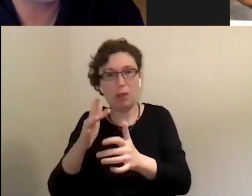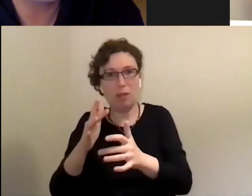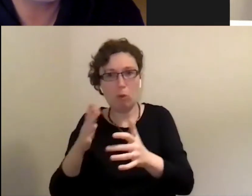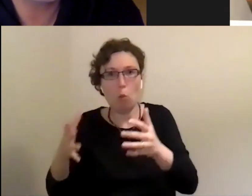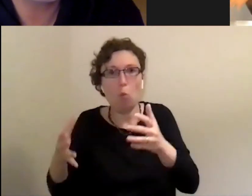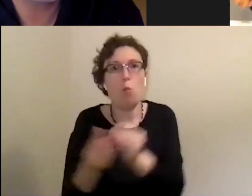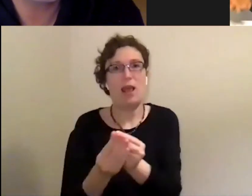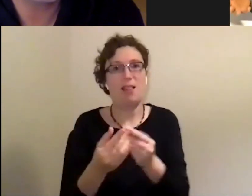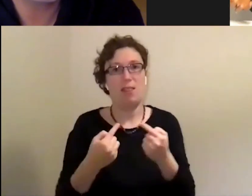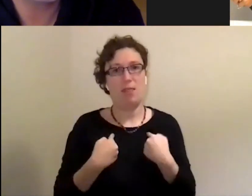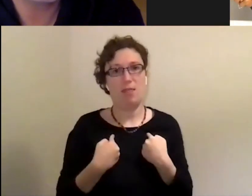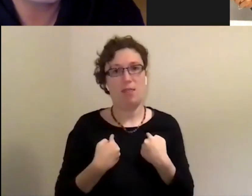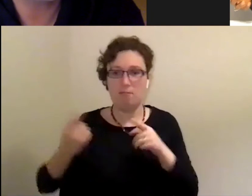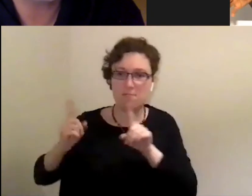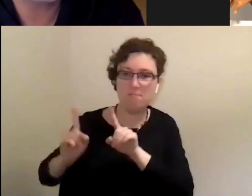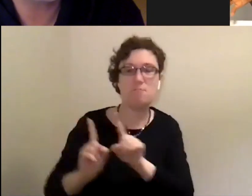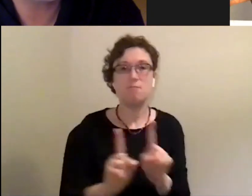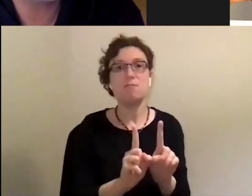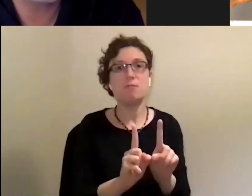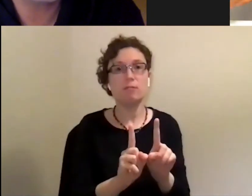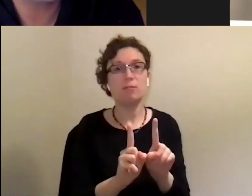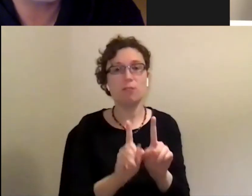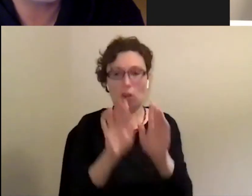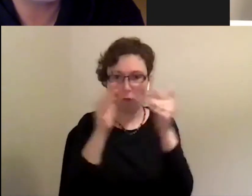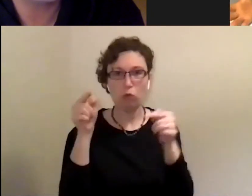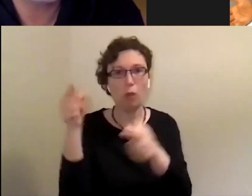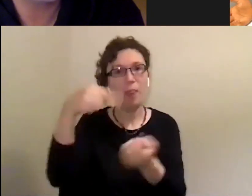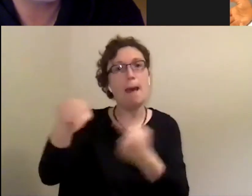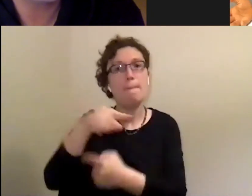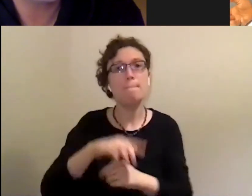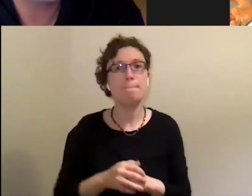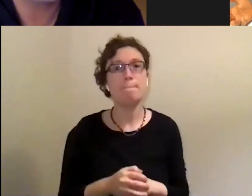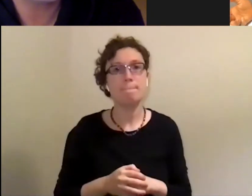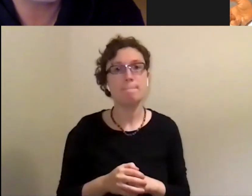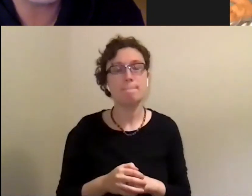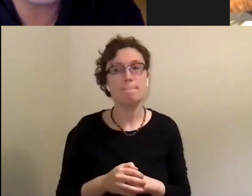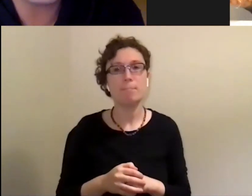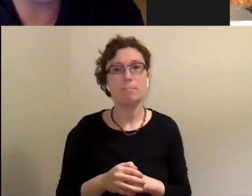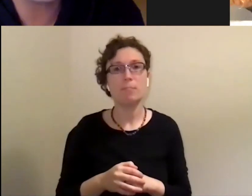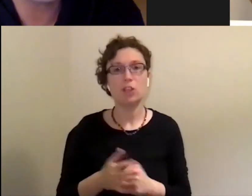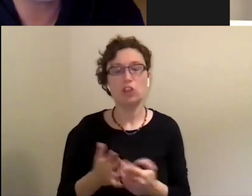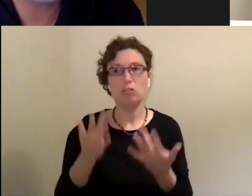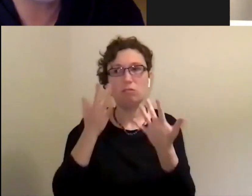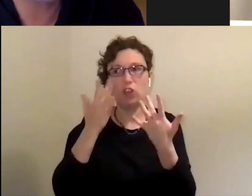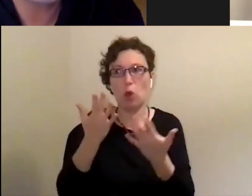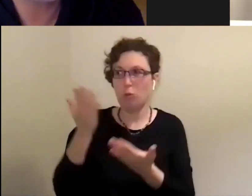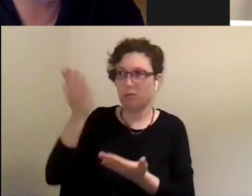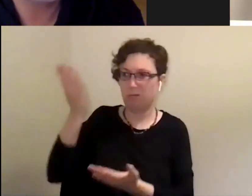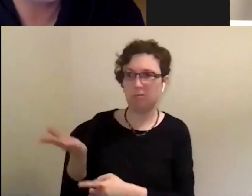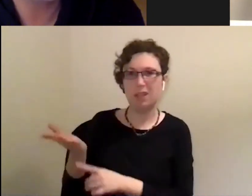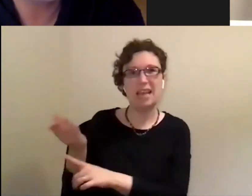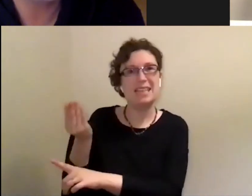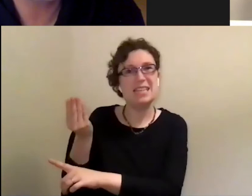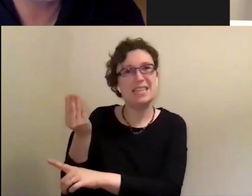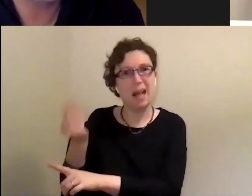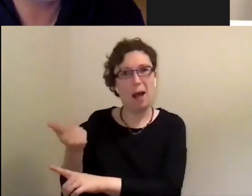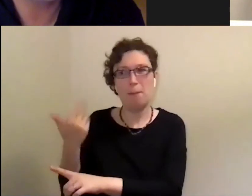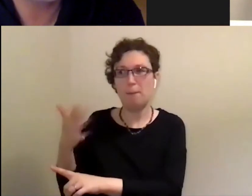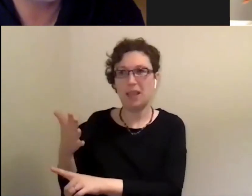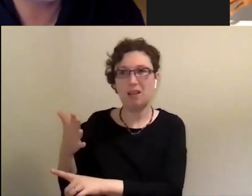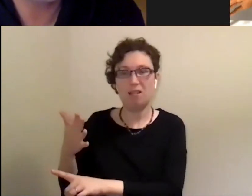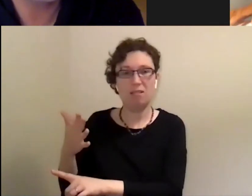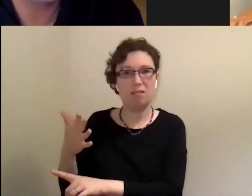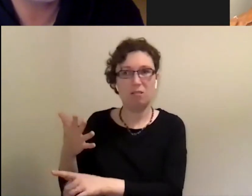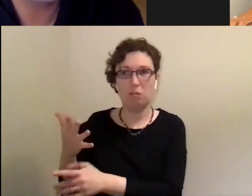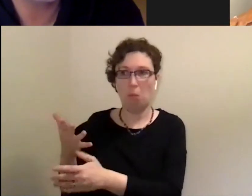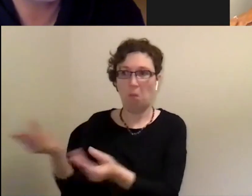whole life, probably. And you're completely silent. Wow. So in my head, I've just left